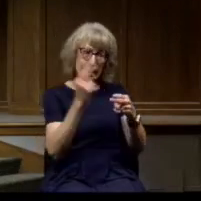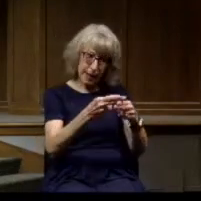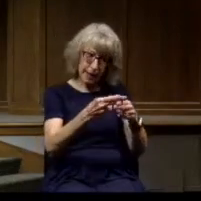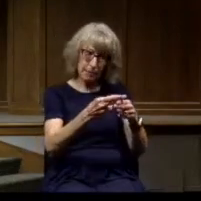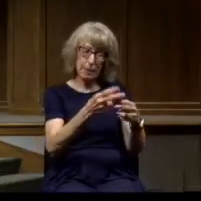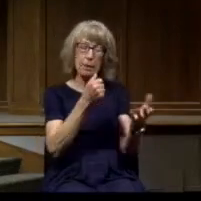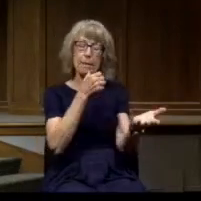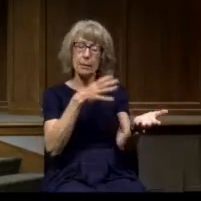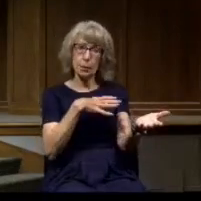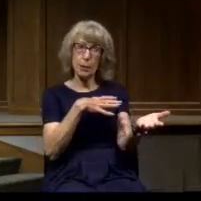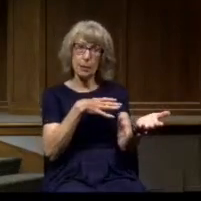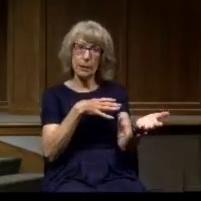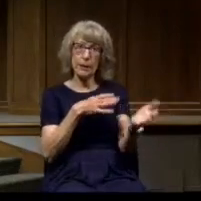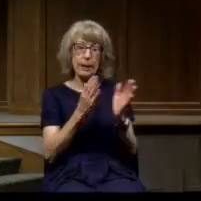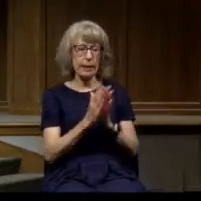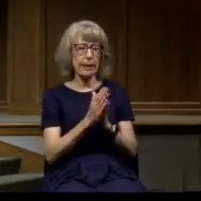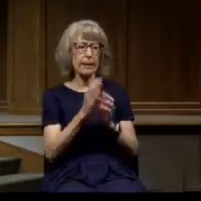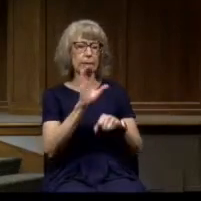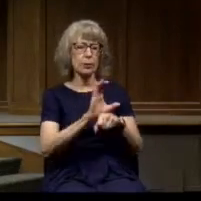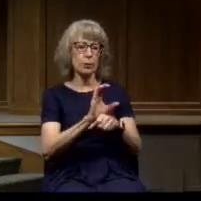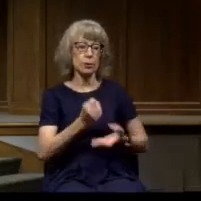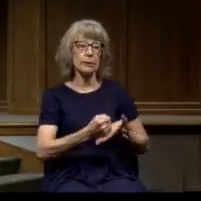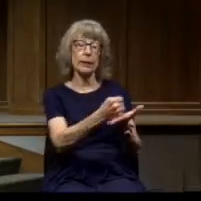them. This is a big problem.